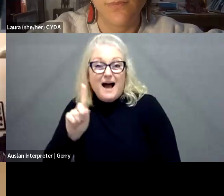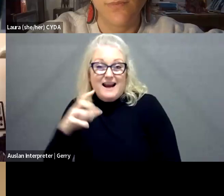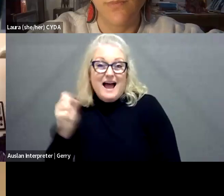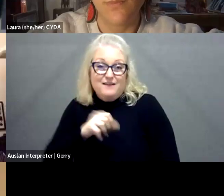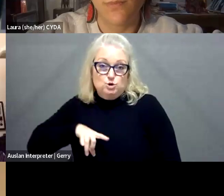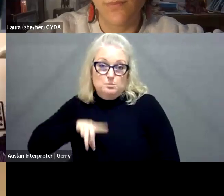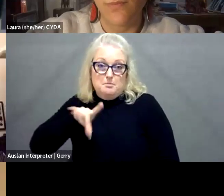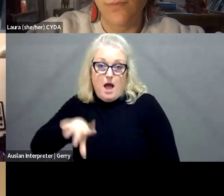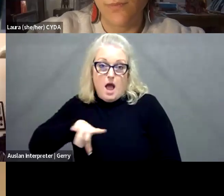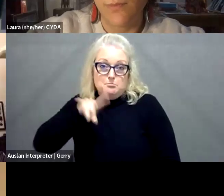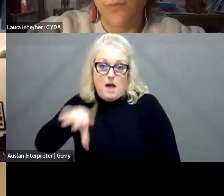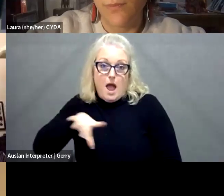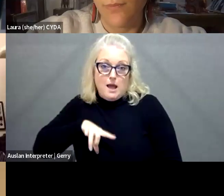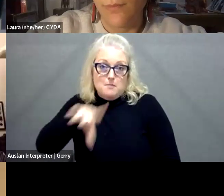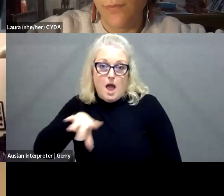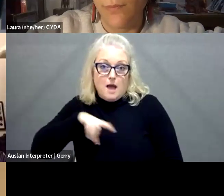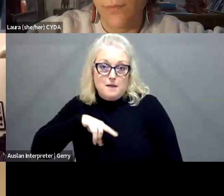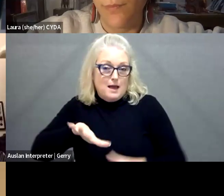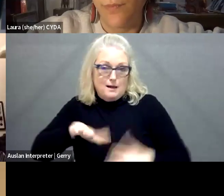is not a free service.